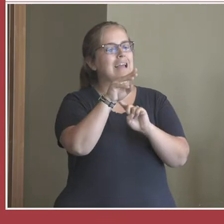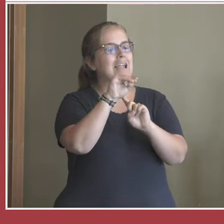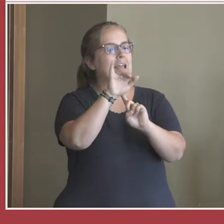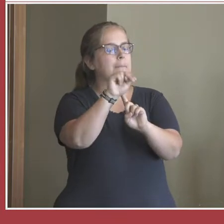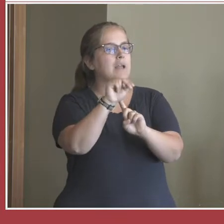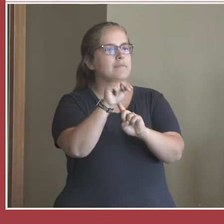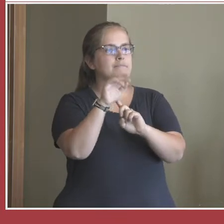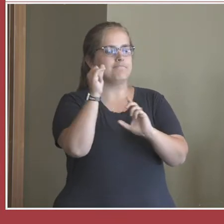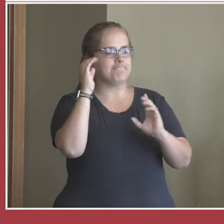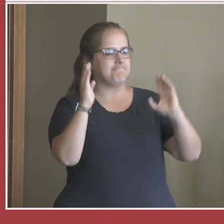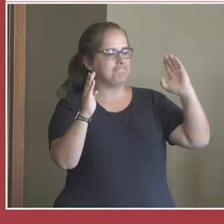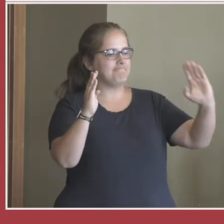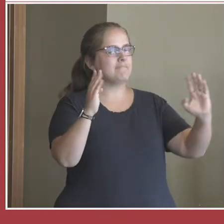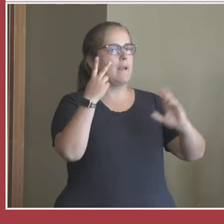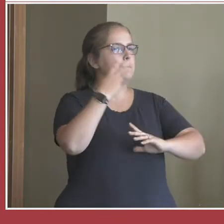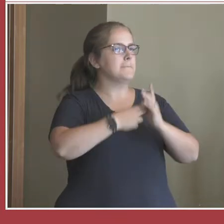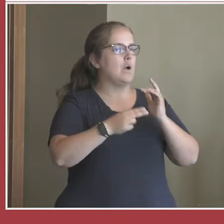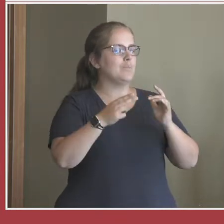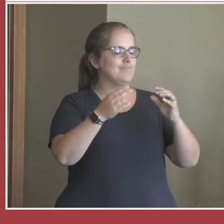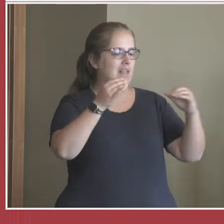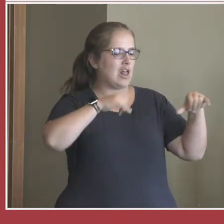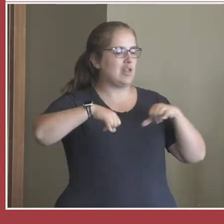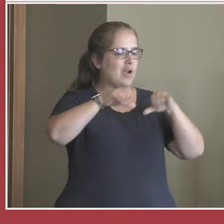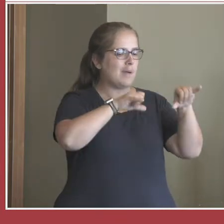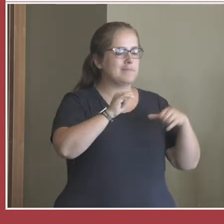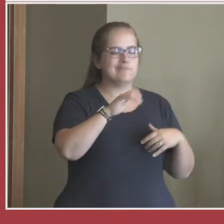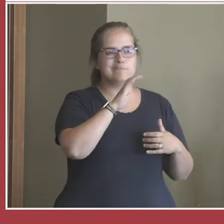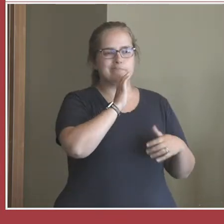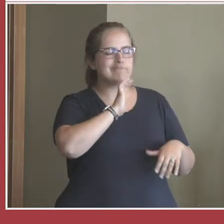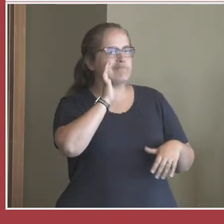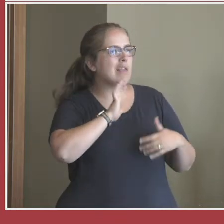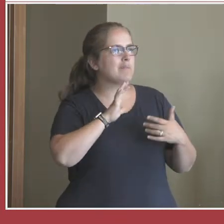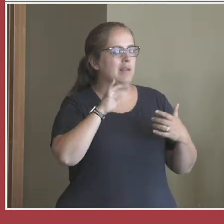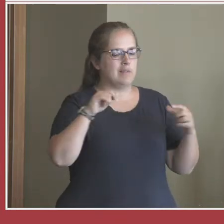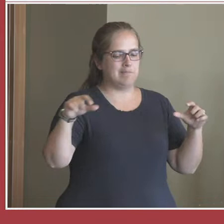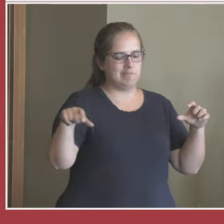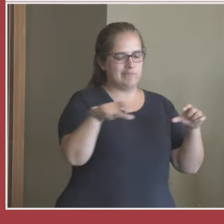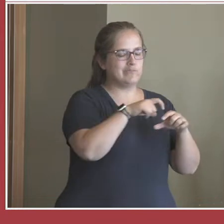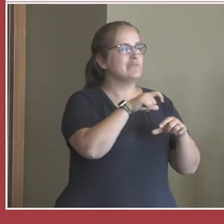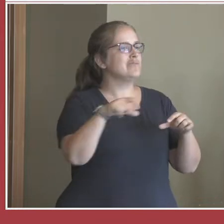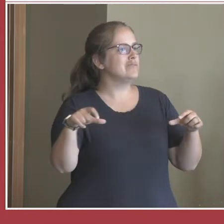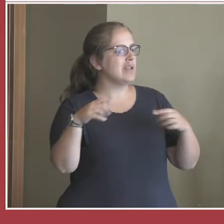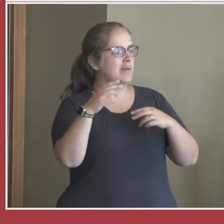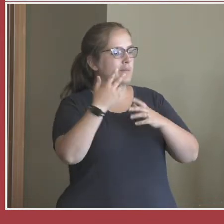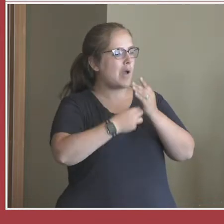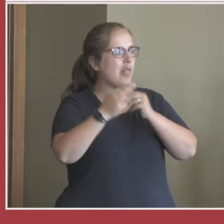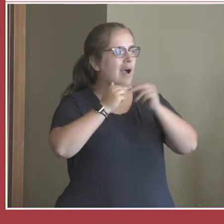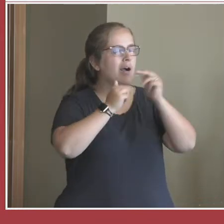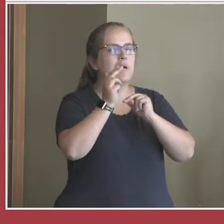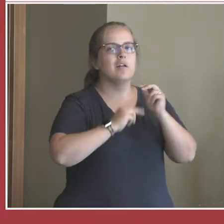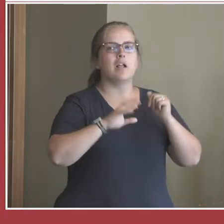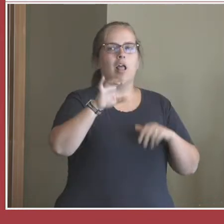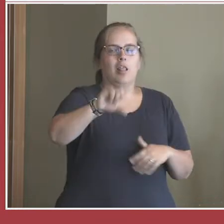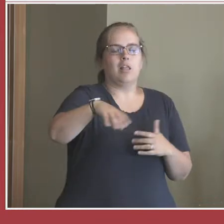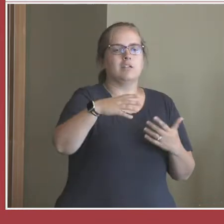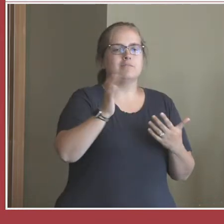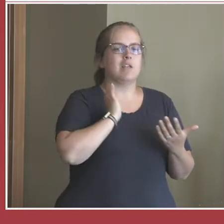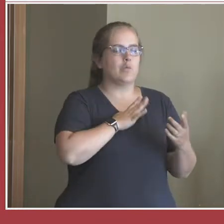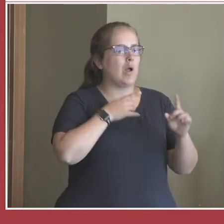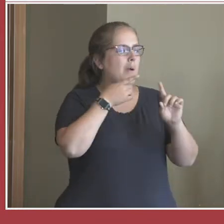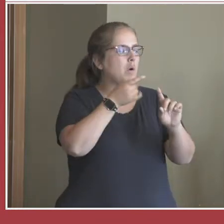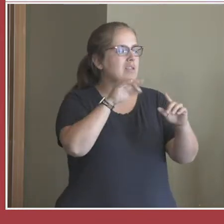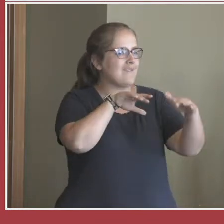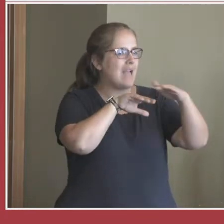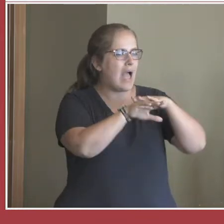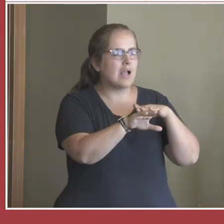that bookend either end of the commons, and that is the commons that crosses across the building, and those are our points of